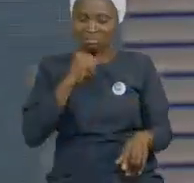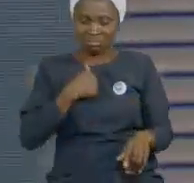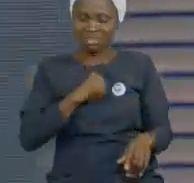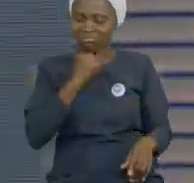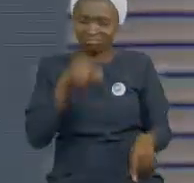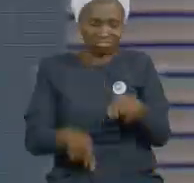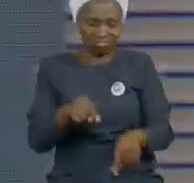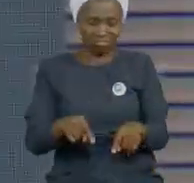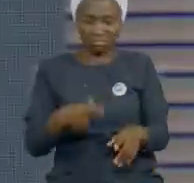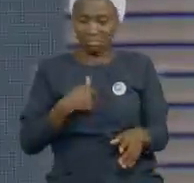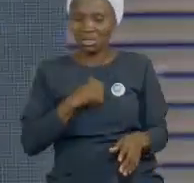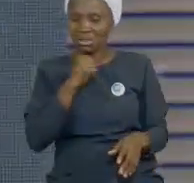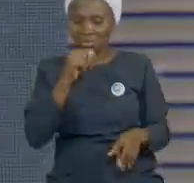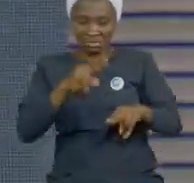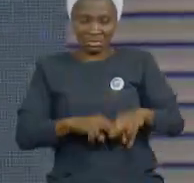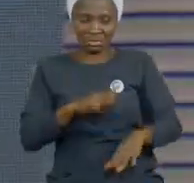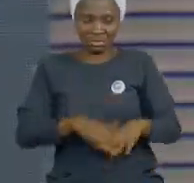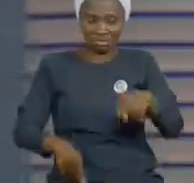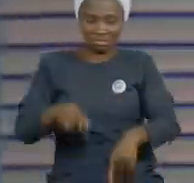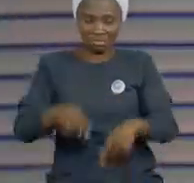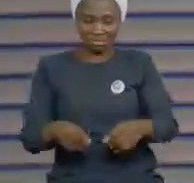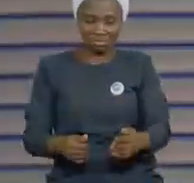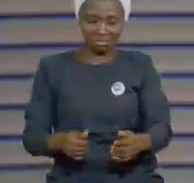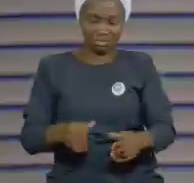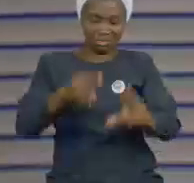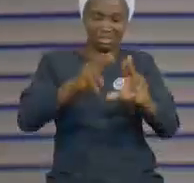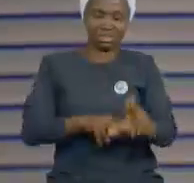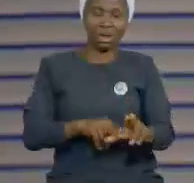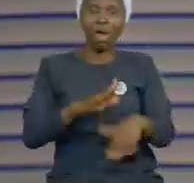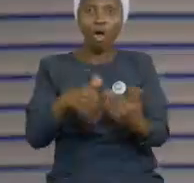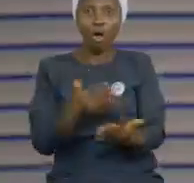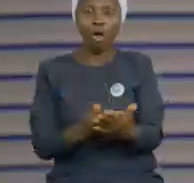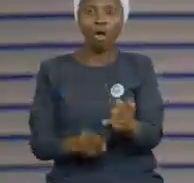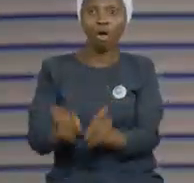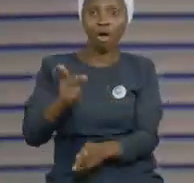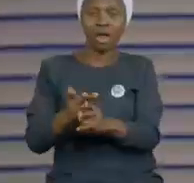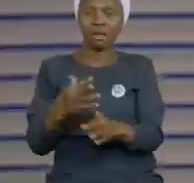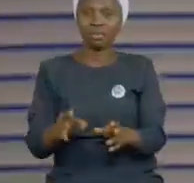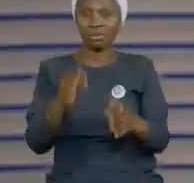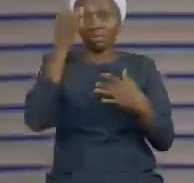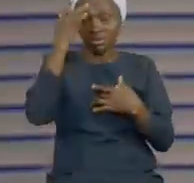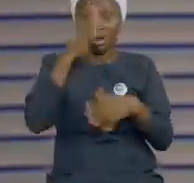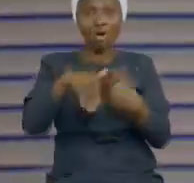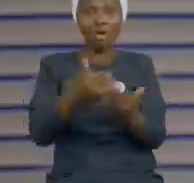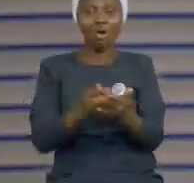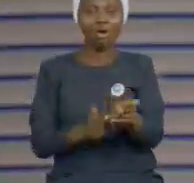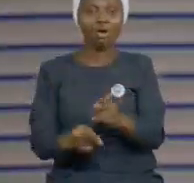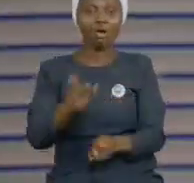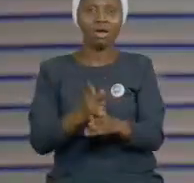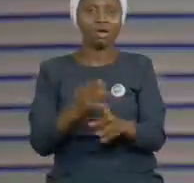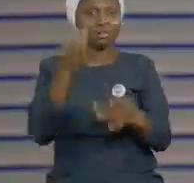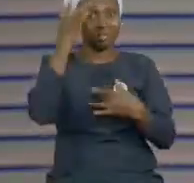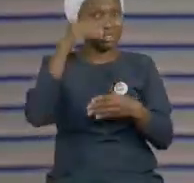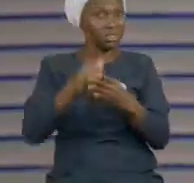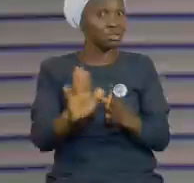in a wheelchair. All manner of sickness, all manner of disease in your body, in